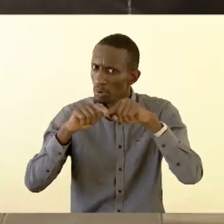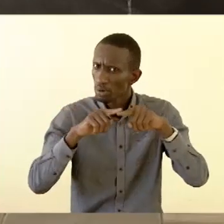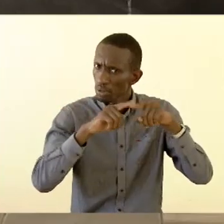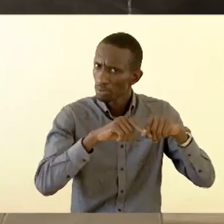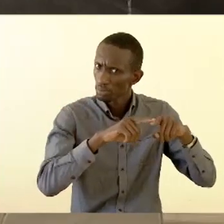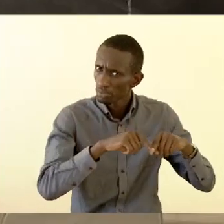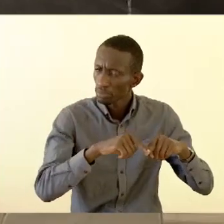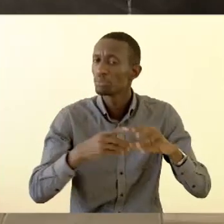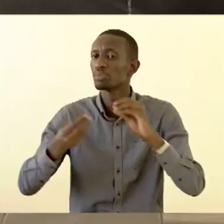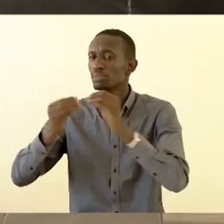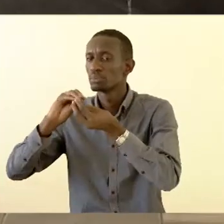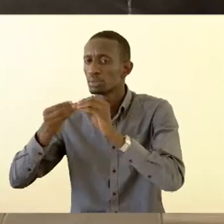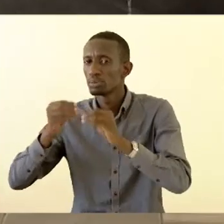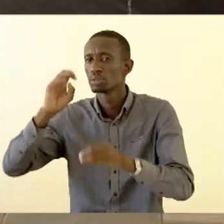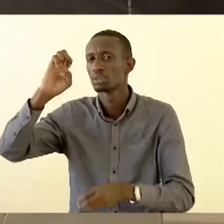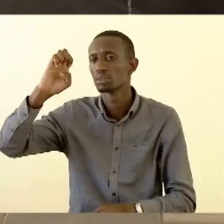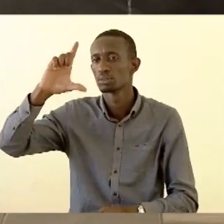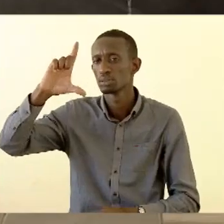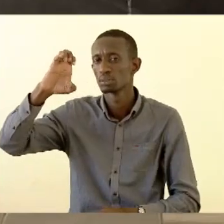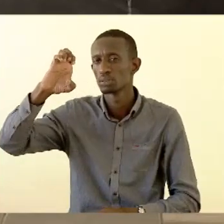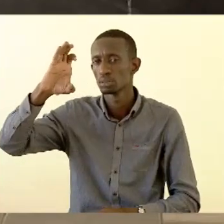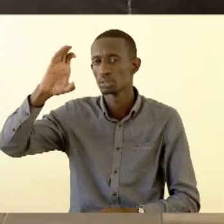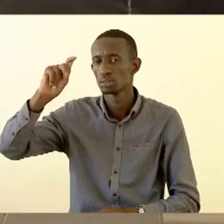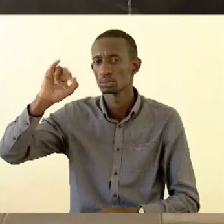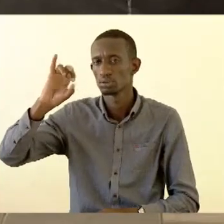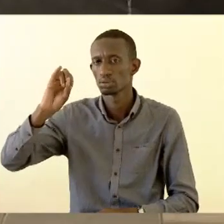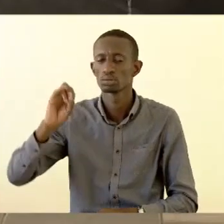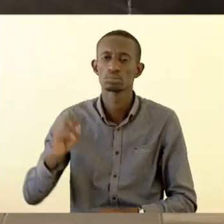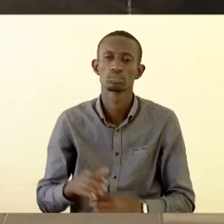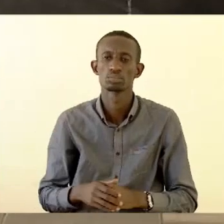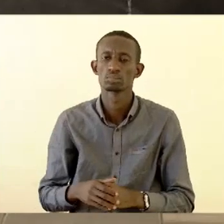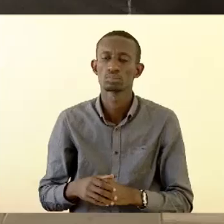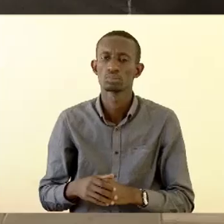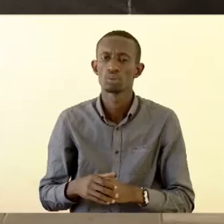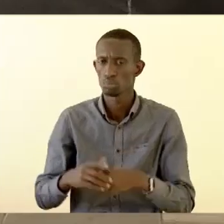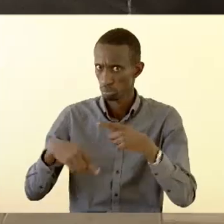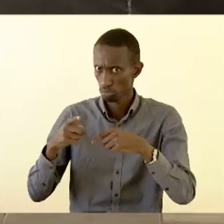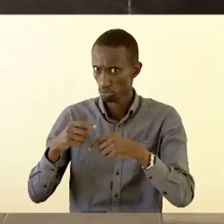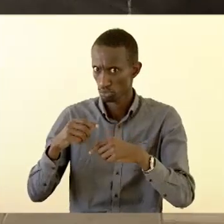number of electrons available. So it's not a must that every energy level must be full.